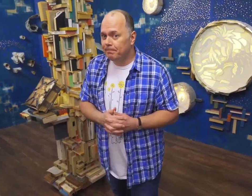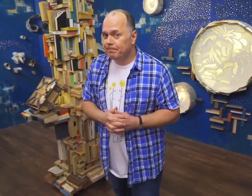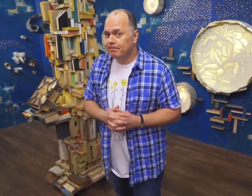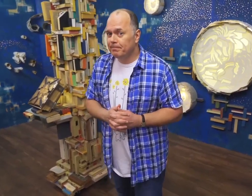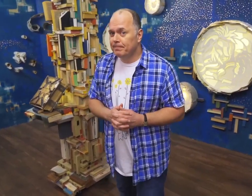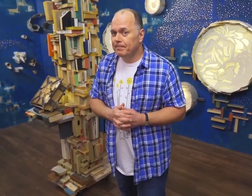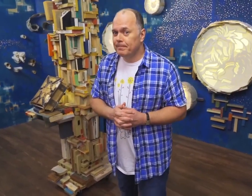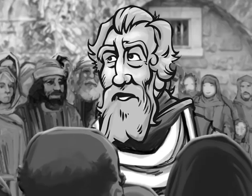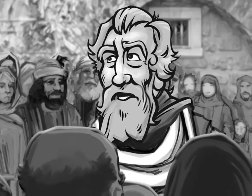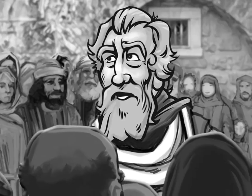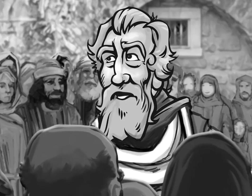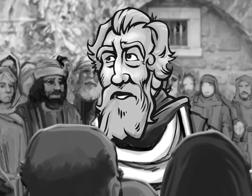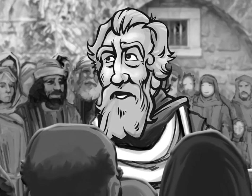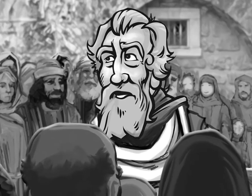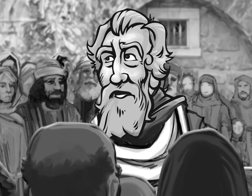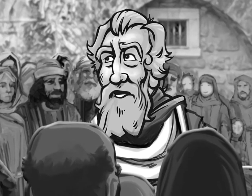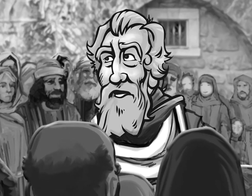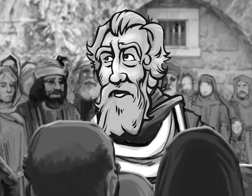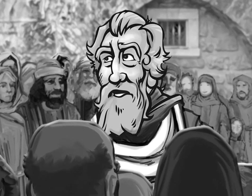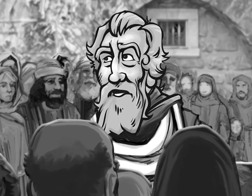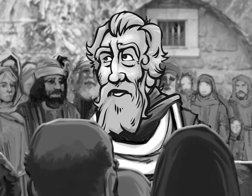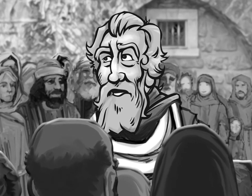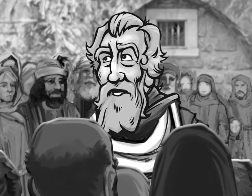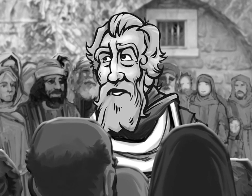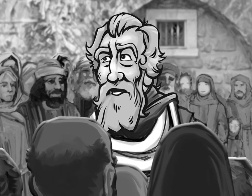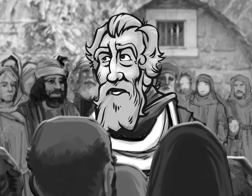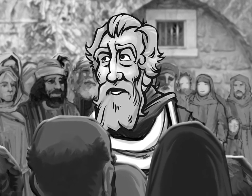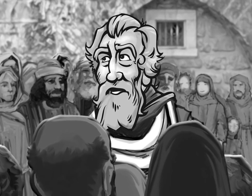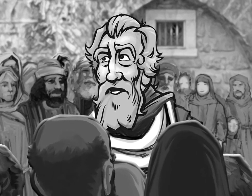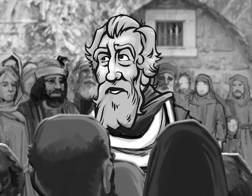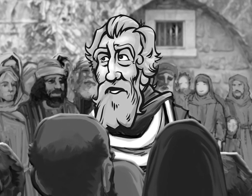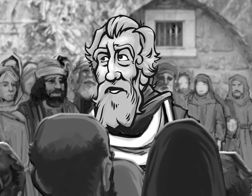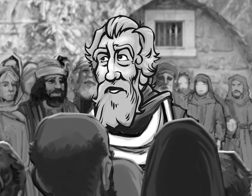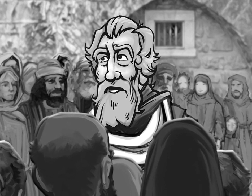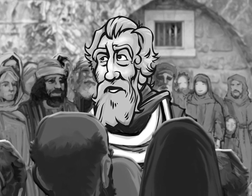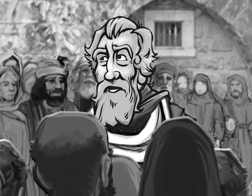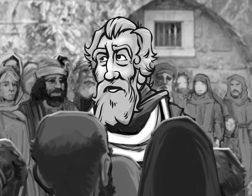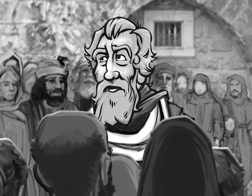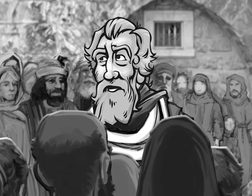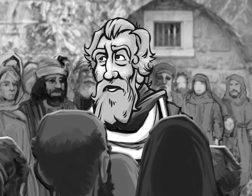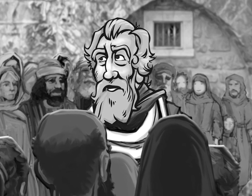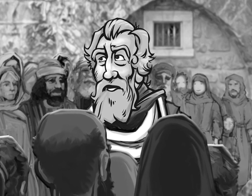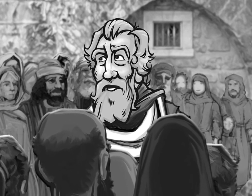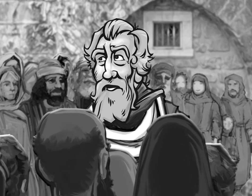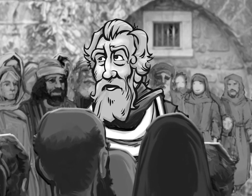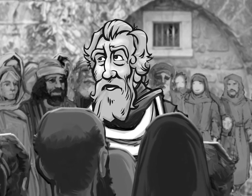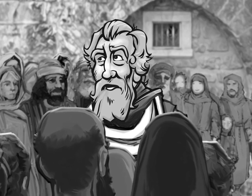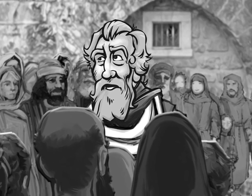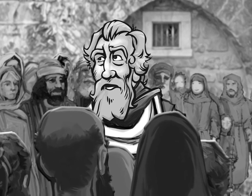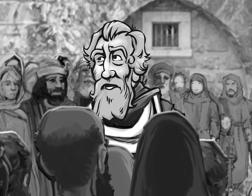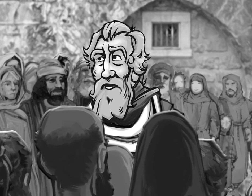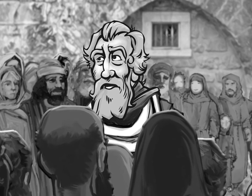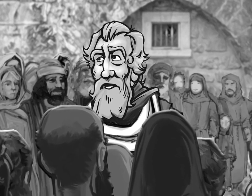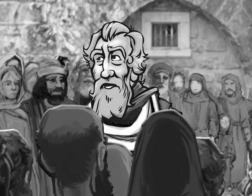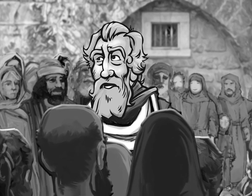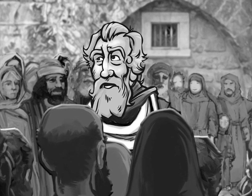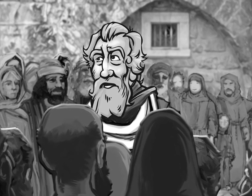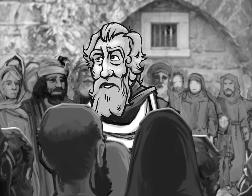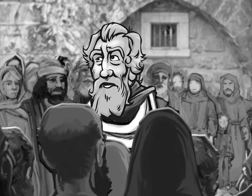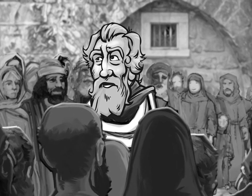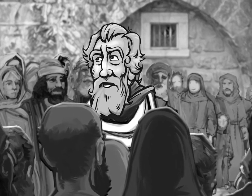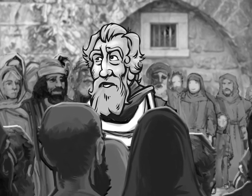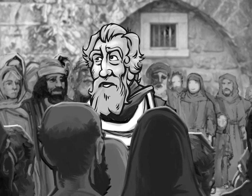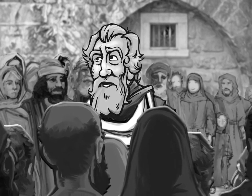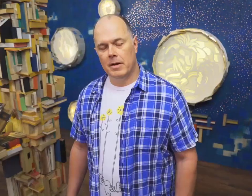them. Lord, you told us to wait in Jerusalem. You promised to send your